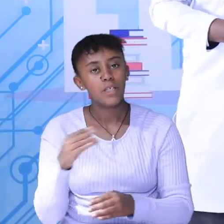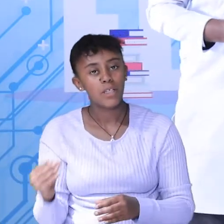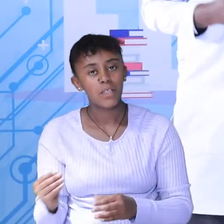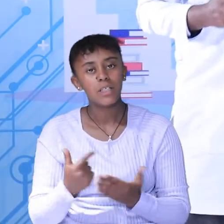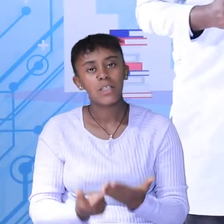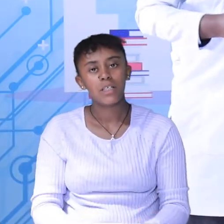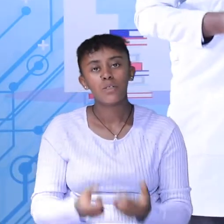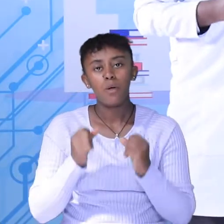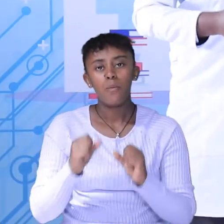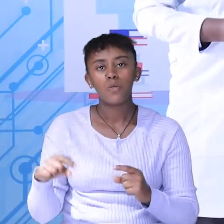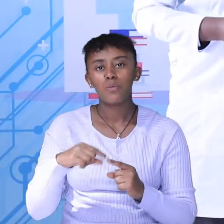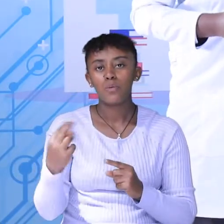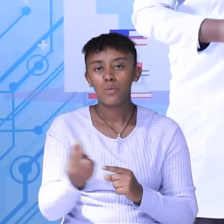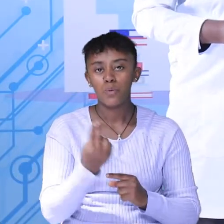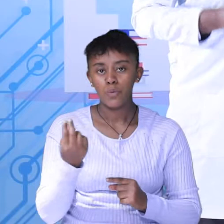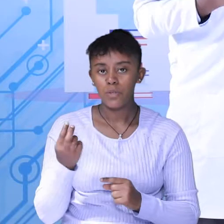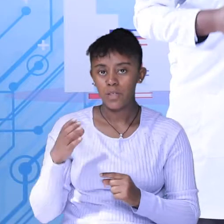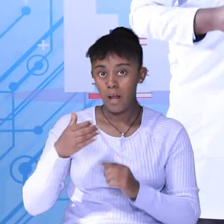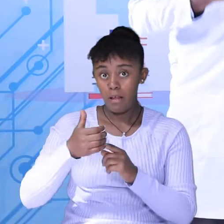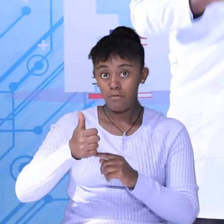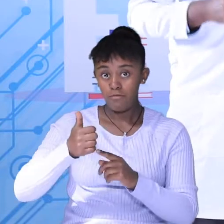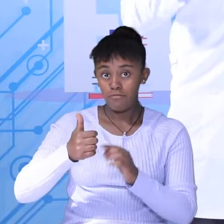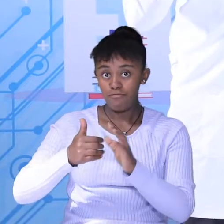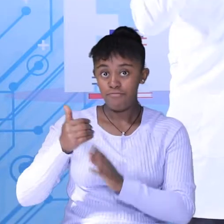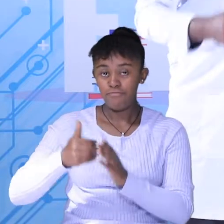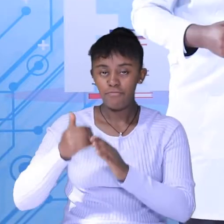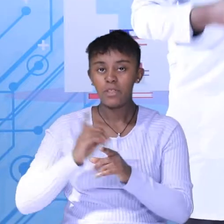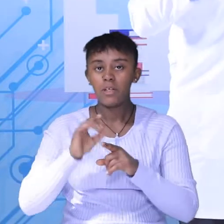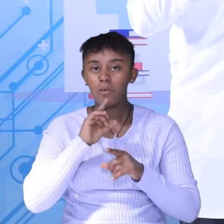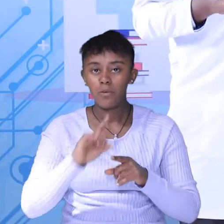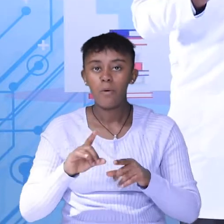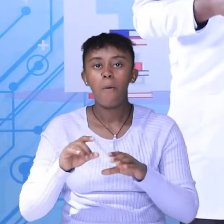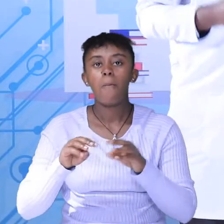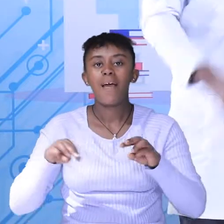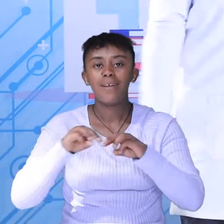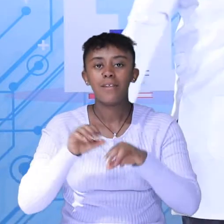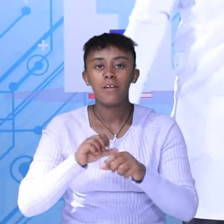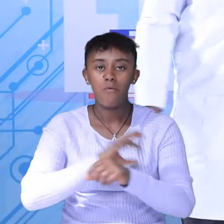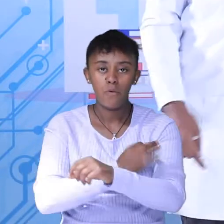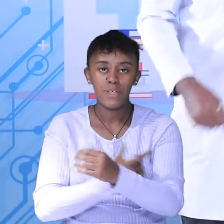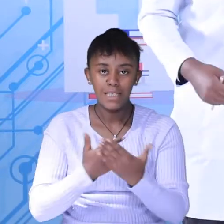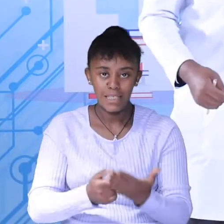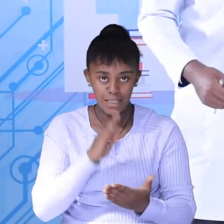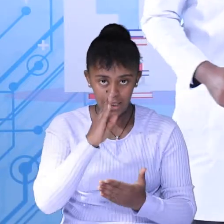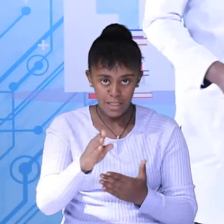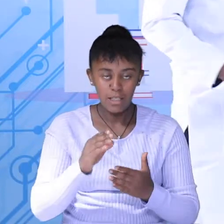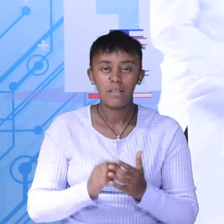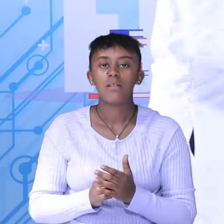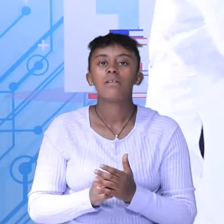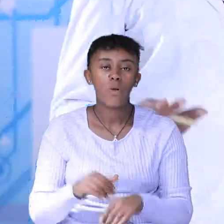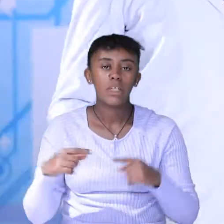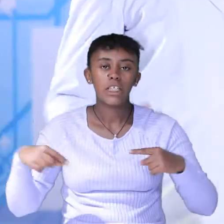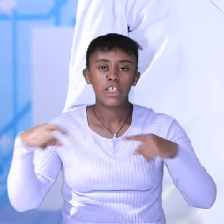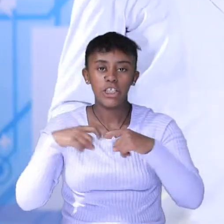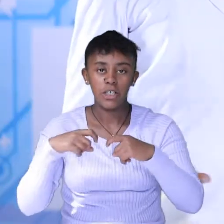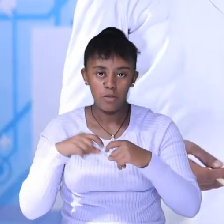it's possible again to use right hand rule to determine the direction of the magnetic force exerted on this straight current carrying conductor.